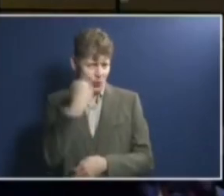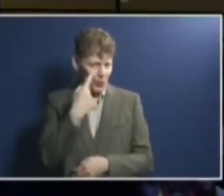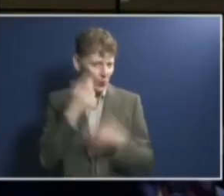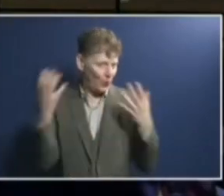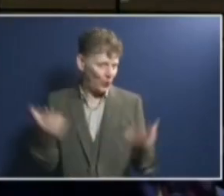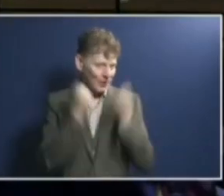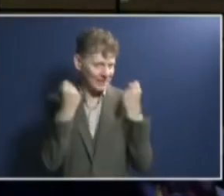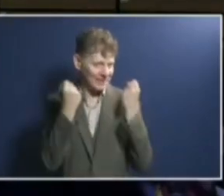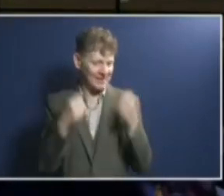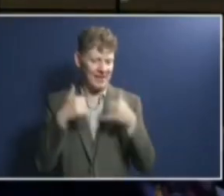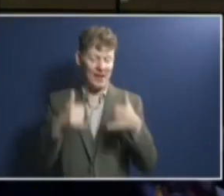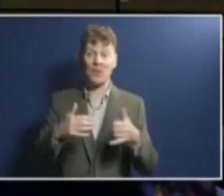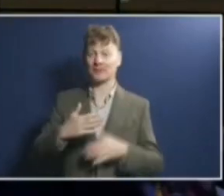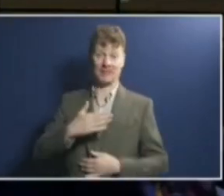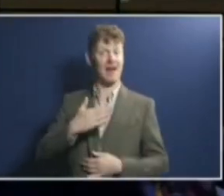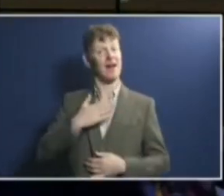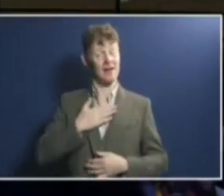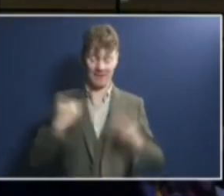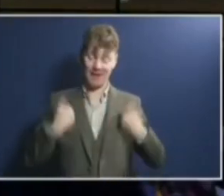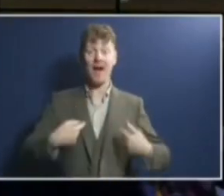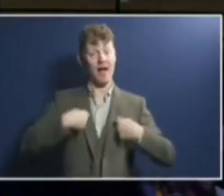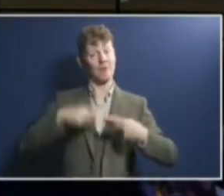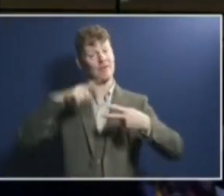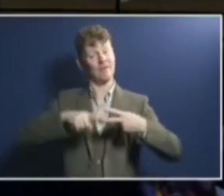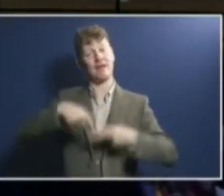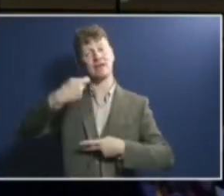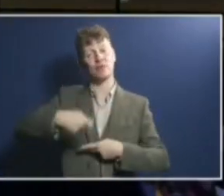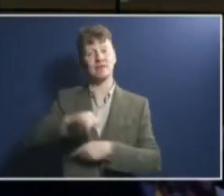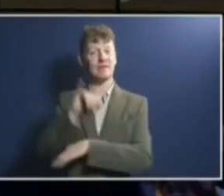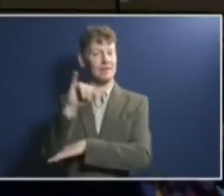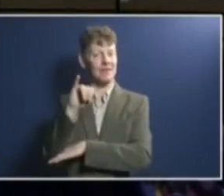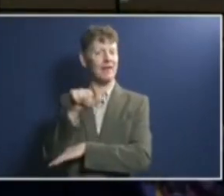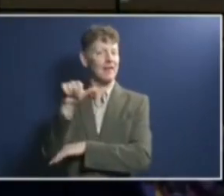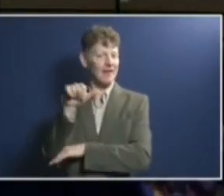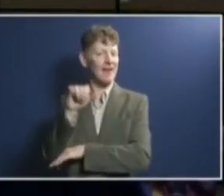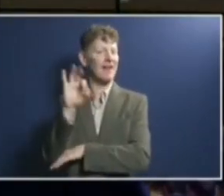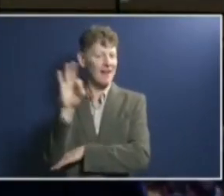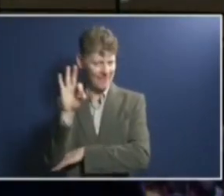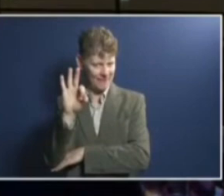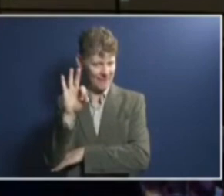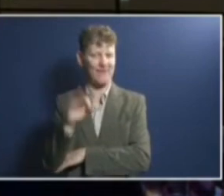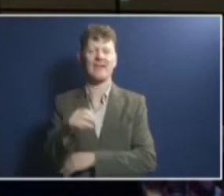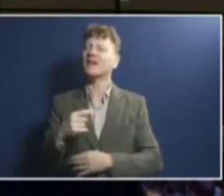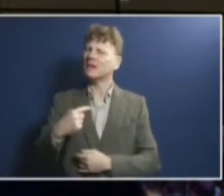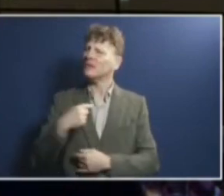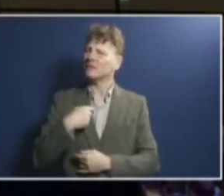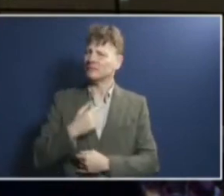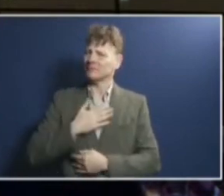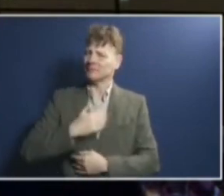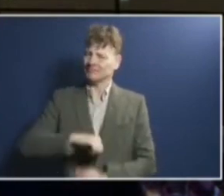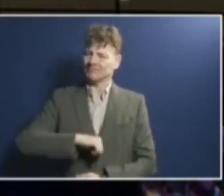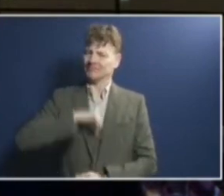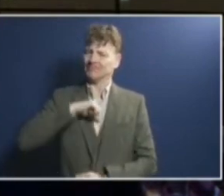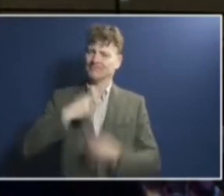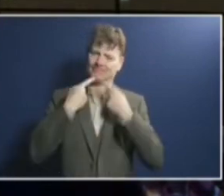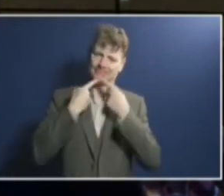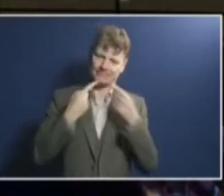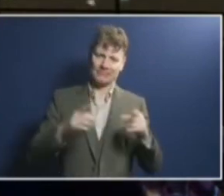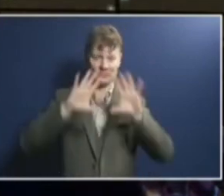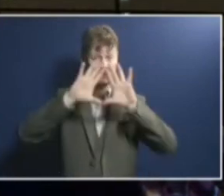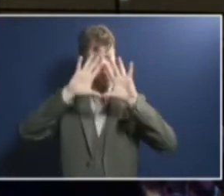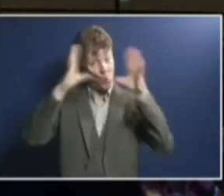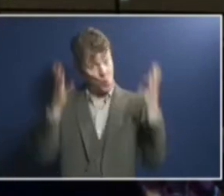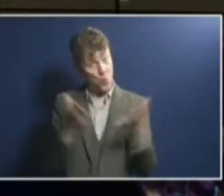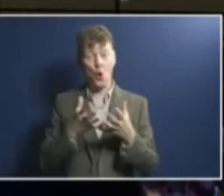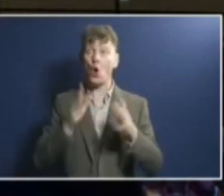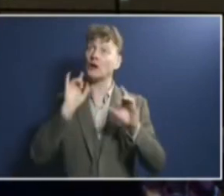Okay. As the Vice President of the International Astronautical Federation, I am honored to announce that the World Space